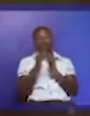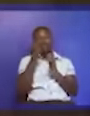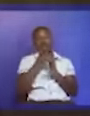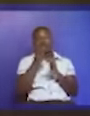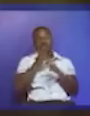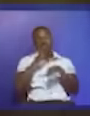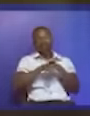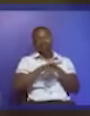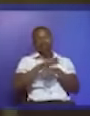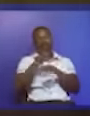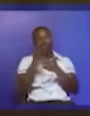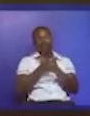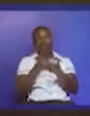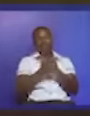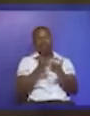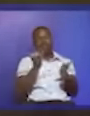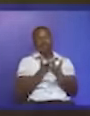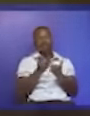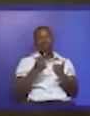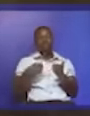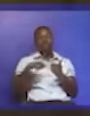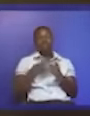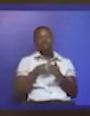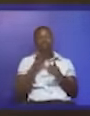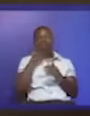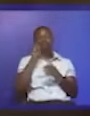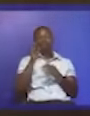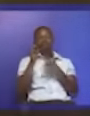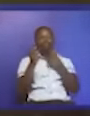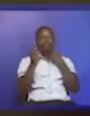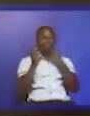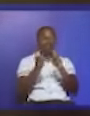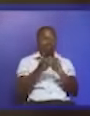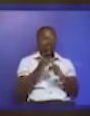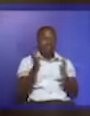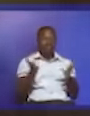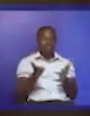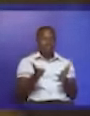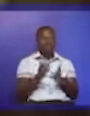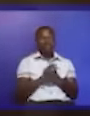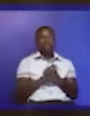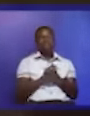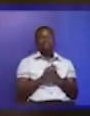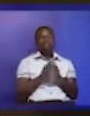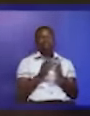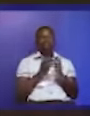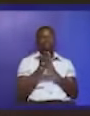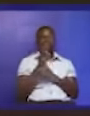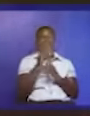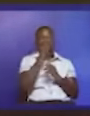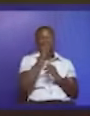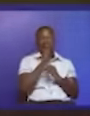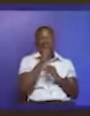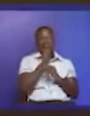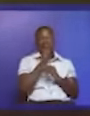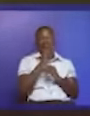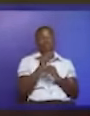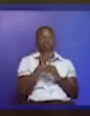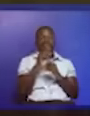Ghana. We are sending decrees right from this place by the mystery of the four